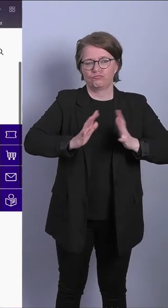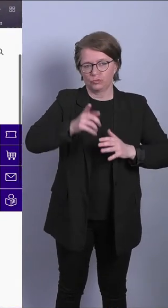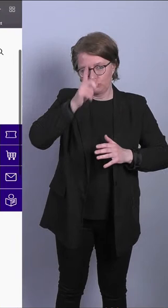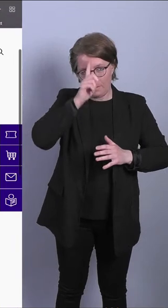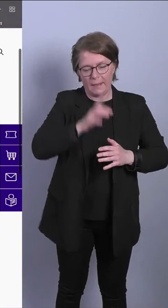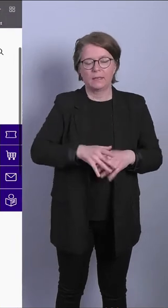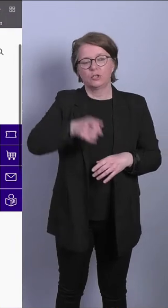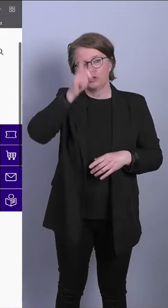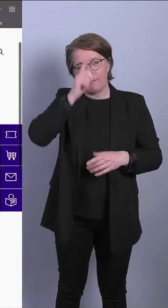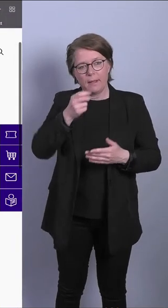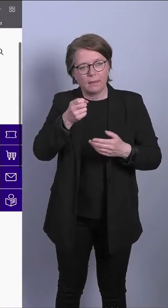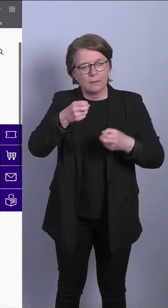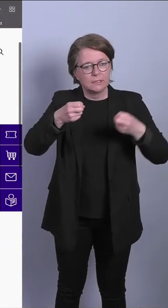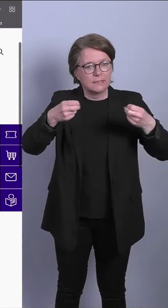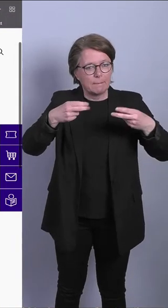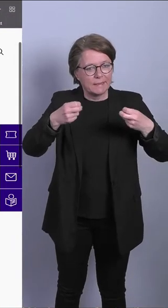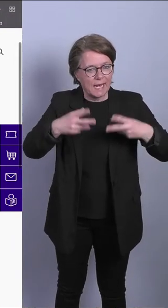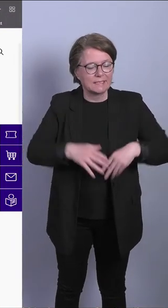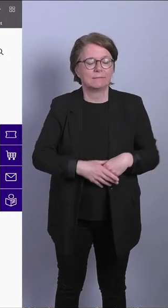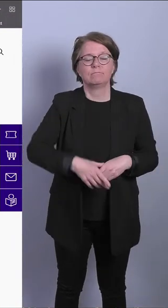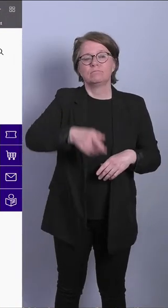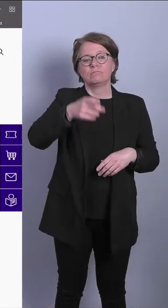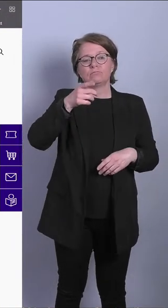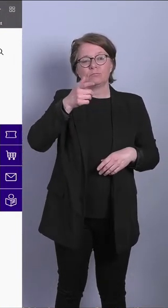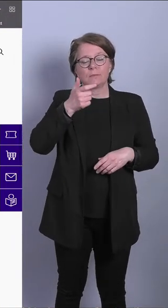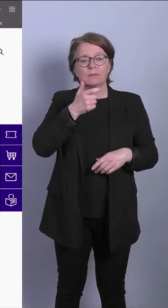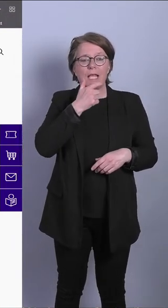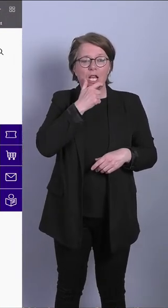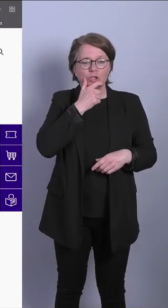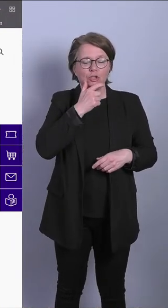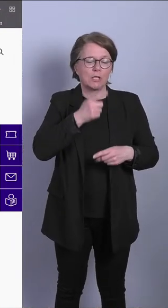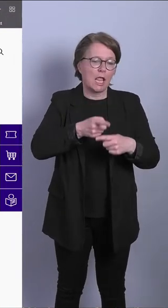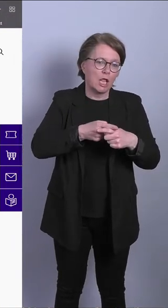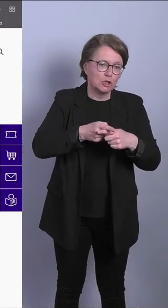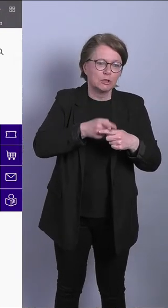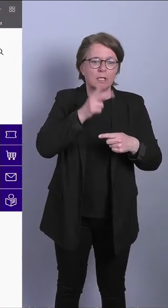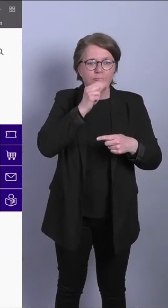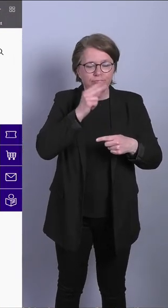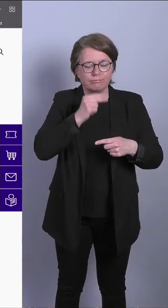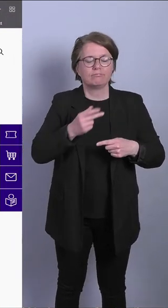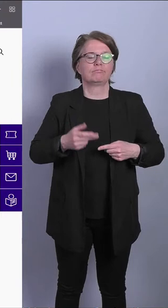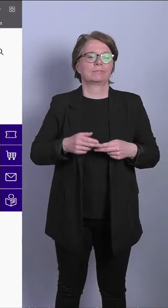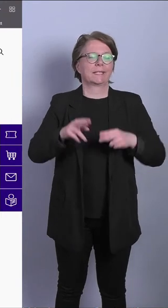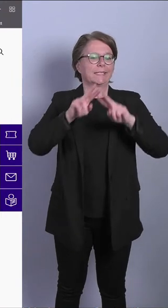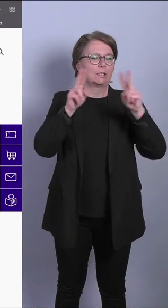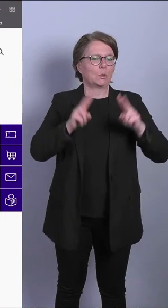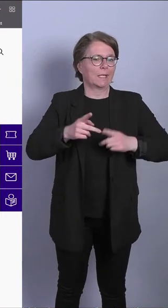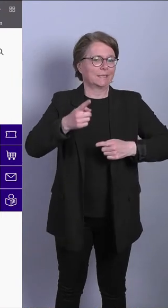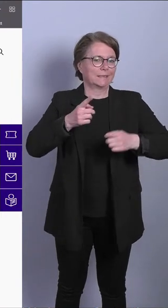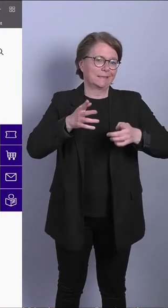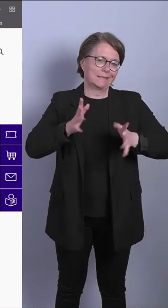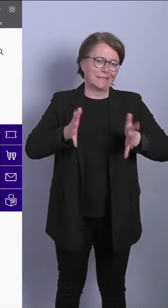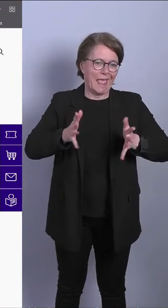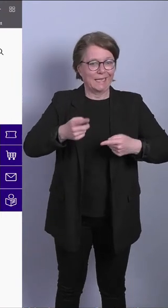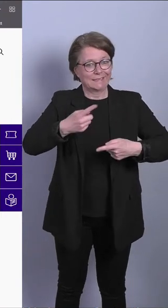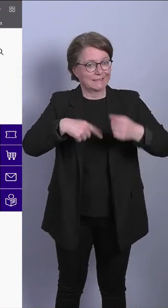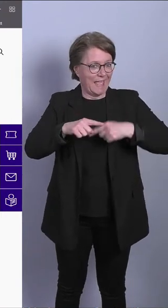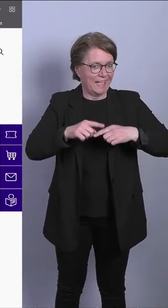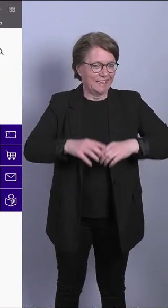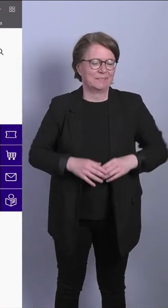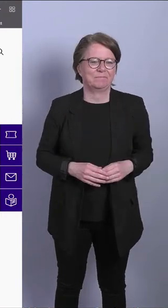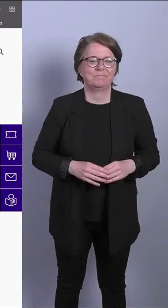German written language, English simultaneous interpretation and international sign and English written language,